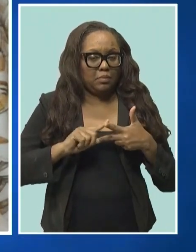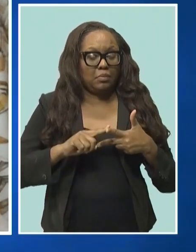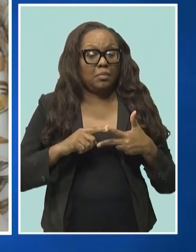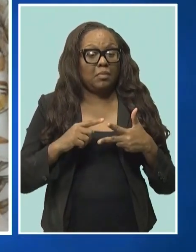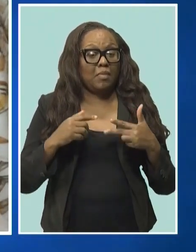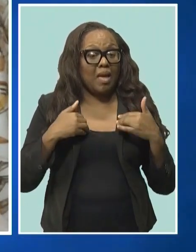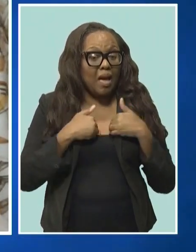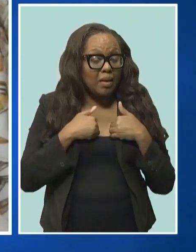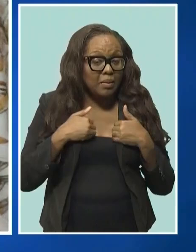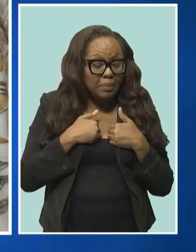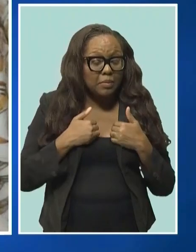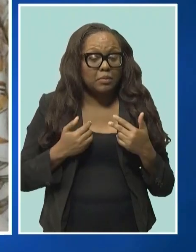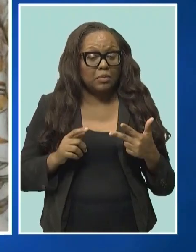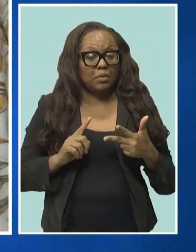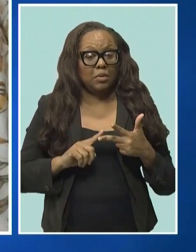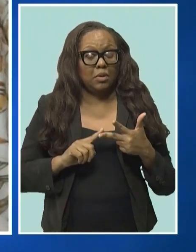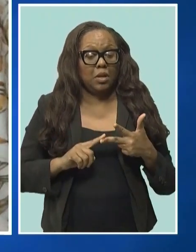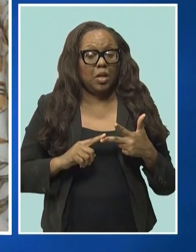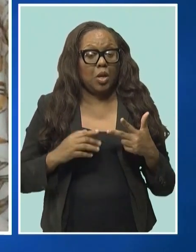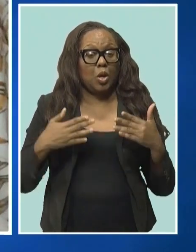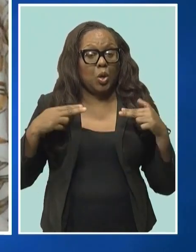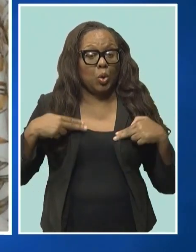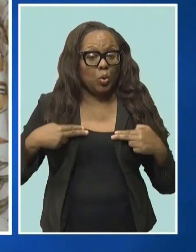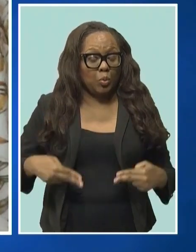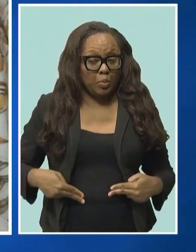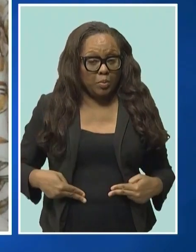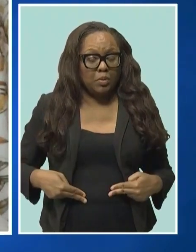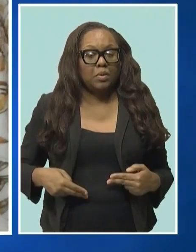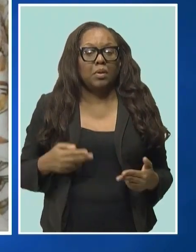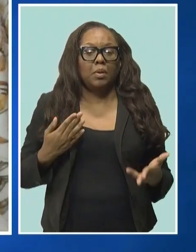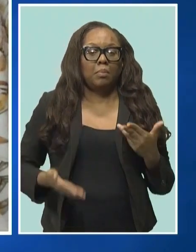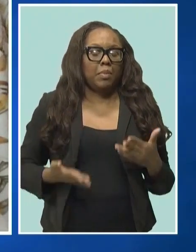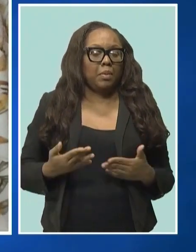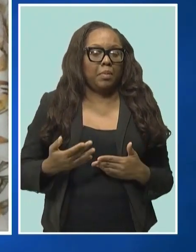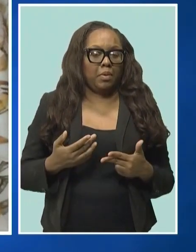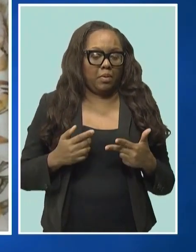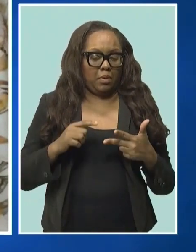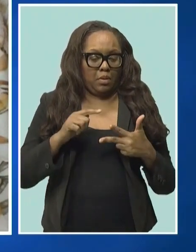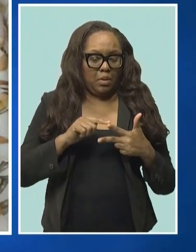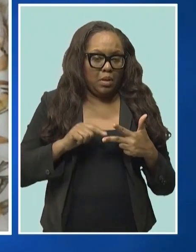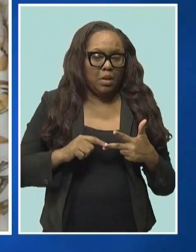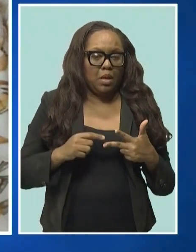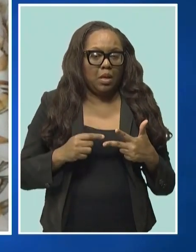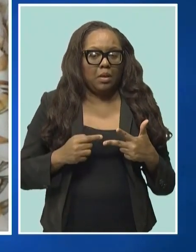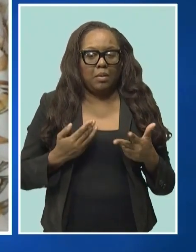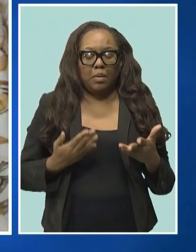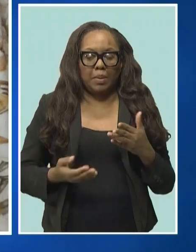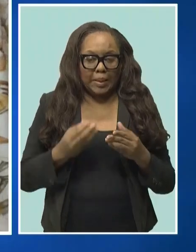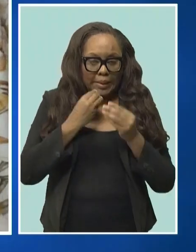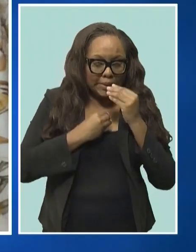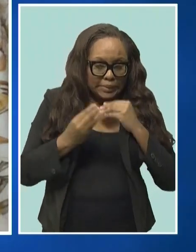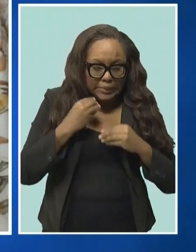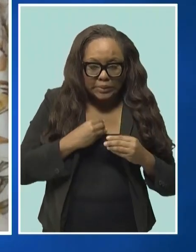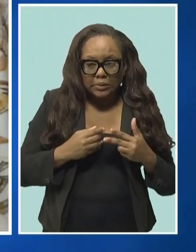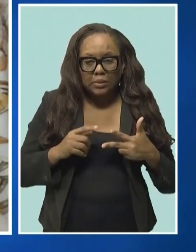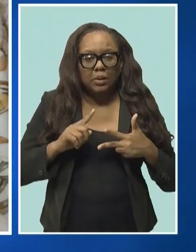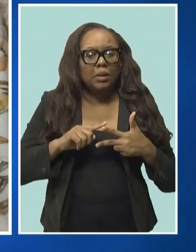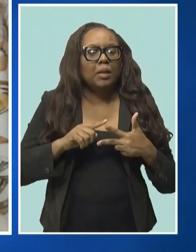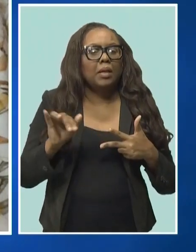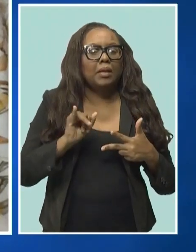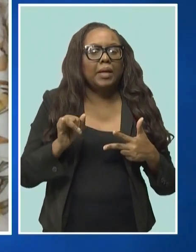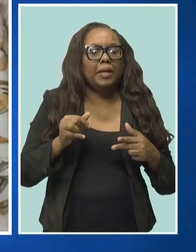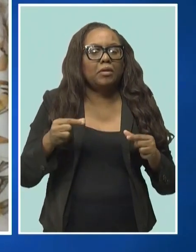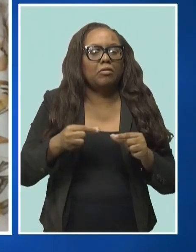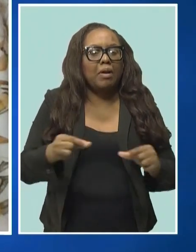and potentially human beings, they can be ingested accidentally. They may be on grass, they may be on